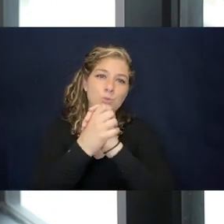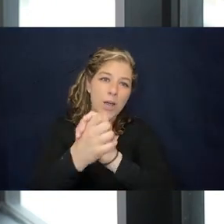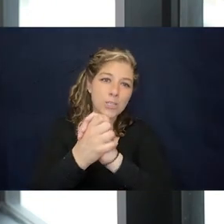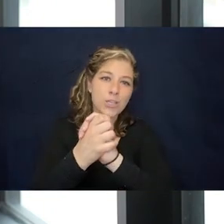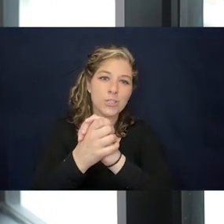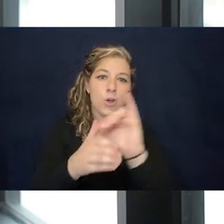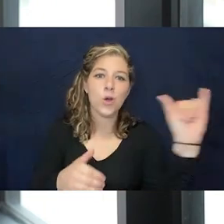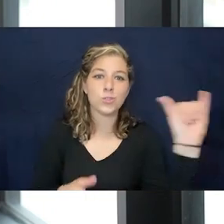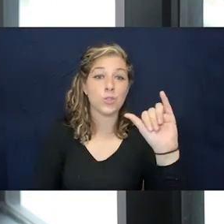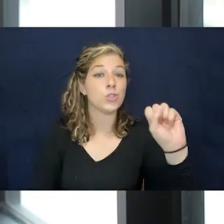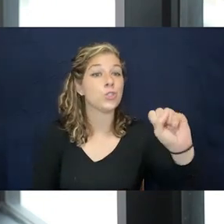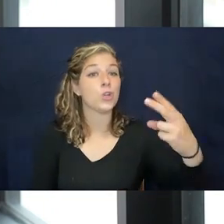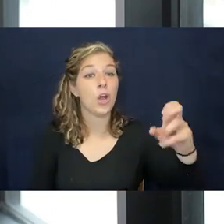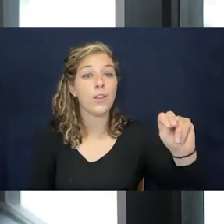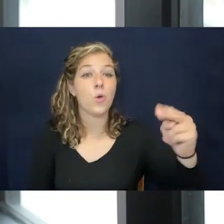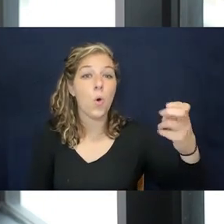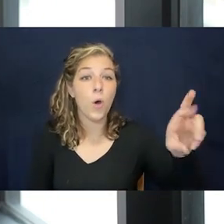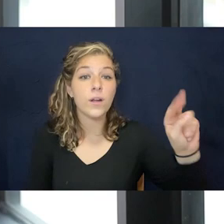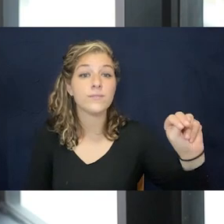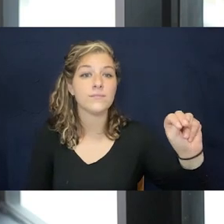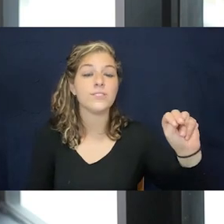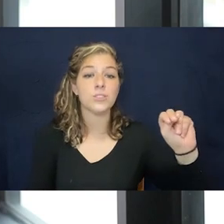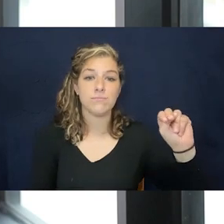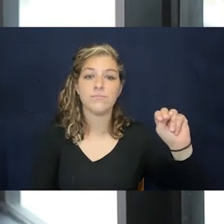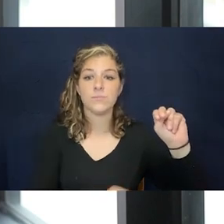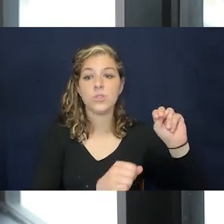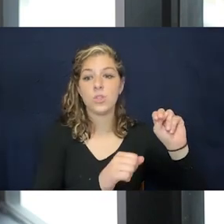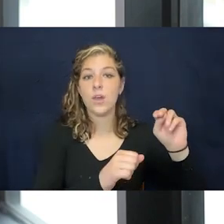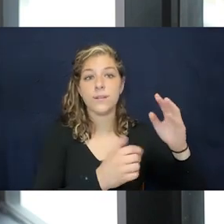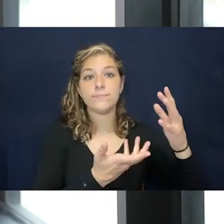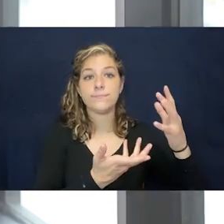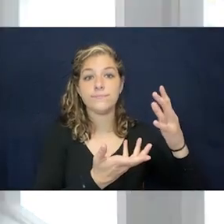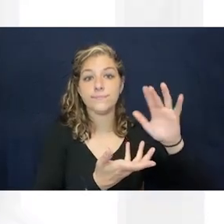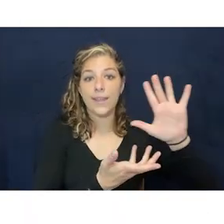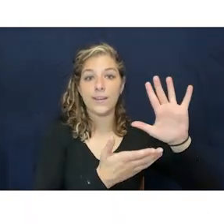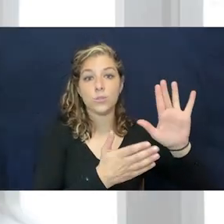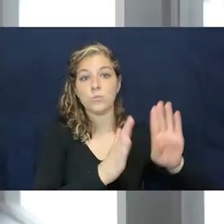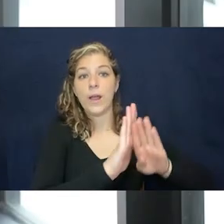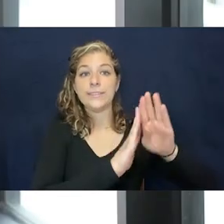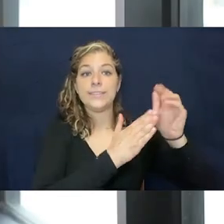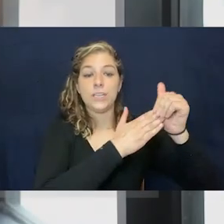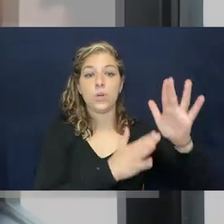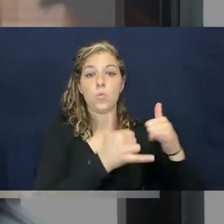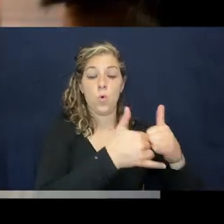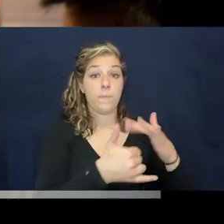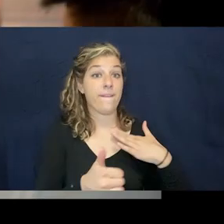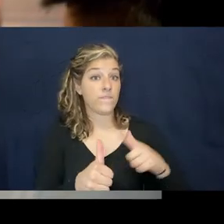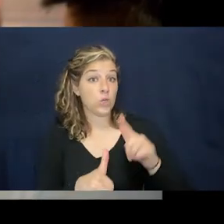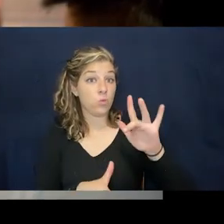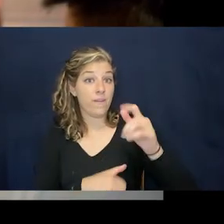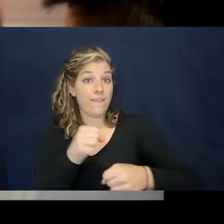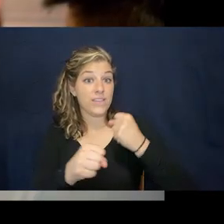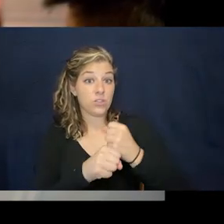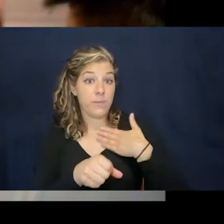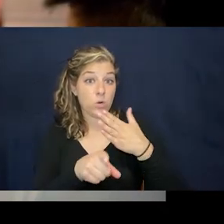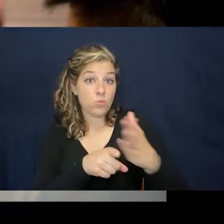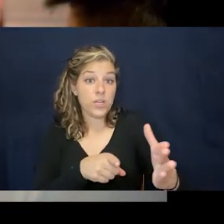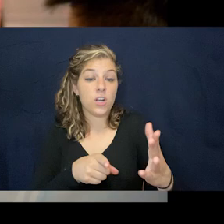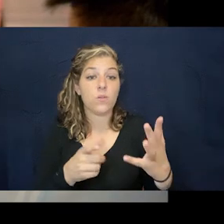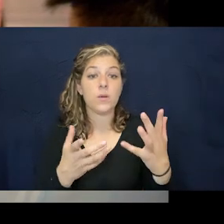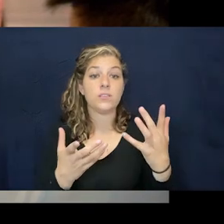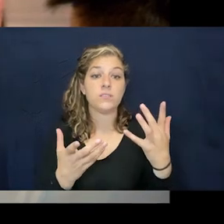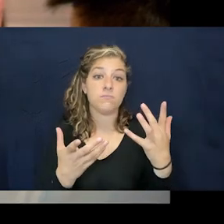just amazing to me. And congratulations also to Sean Horn, who's getting the Rising Leader Award. My